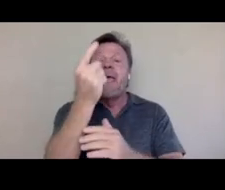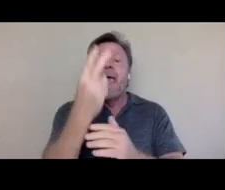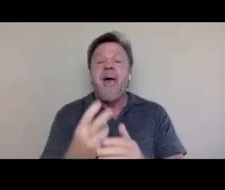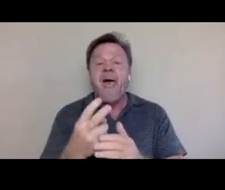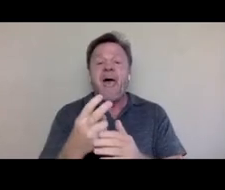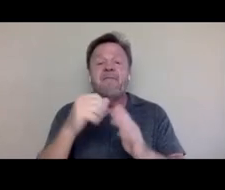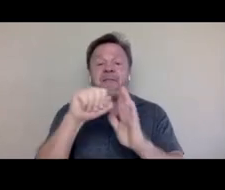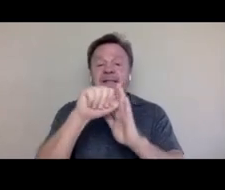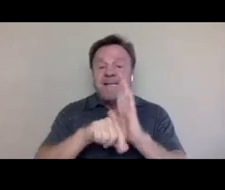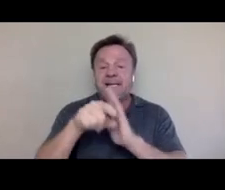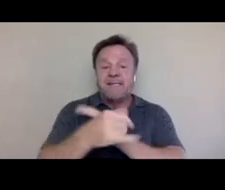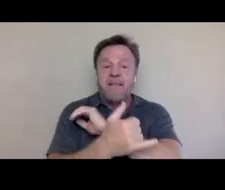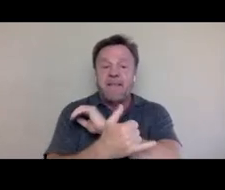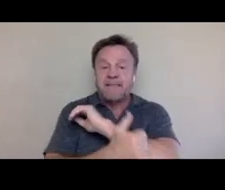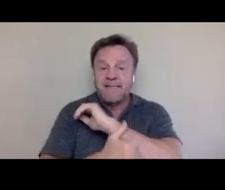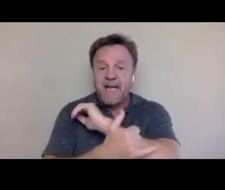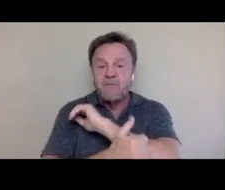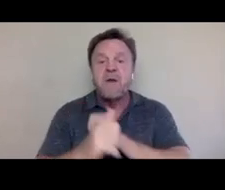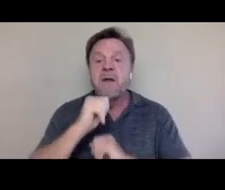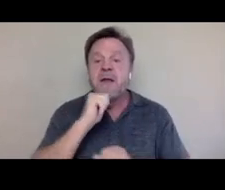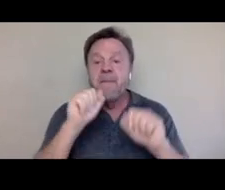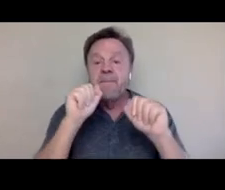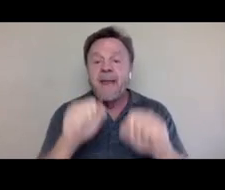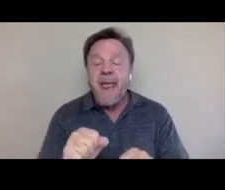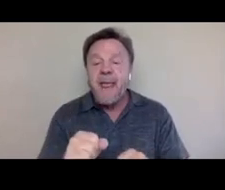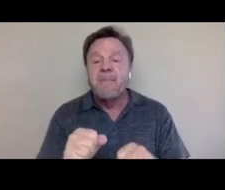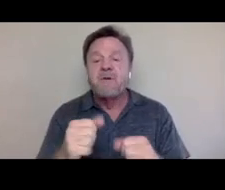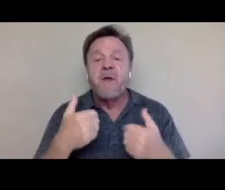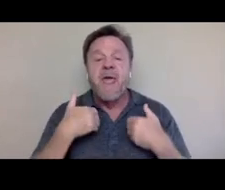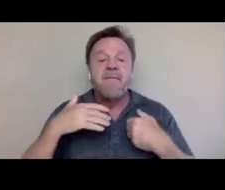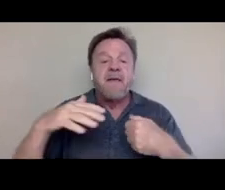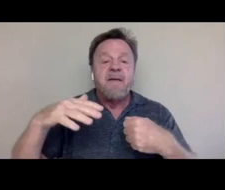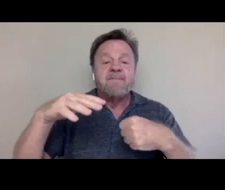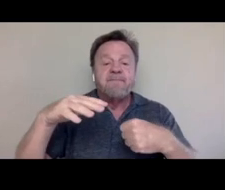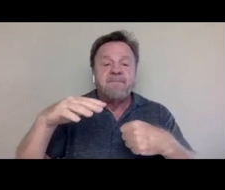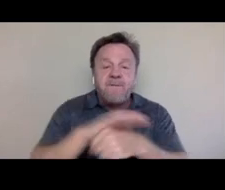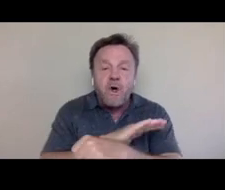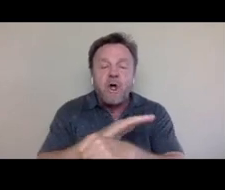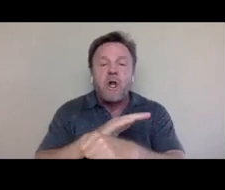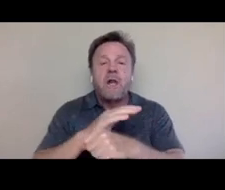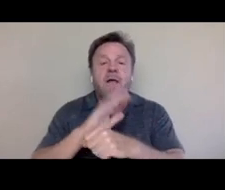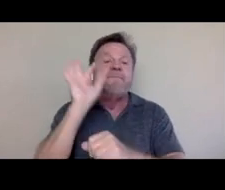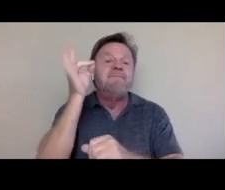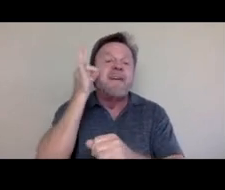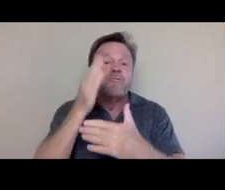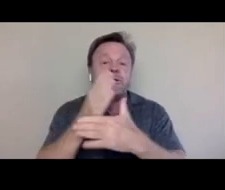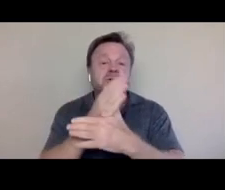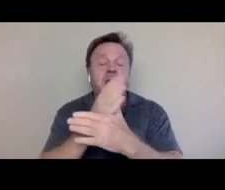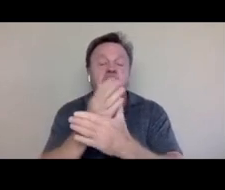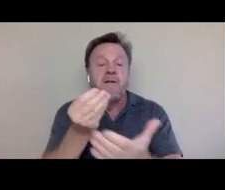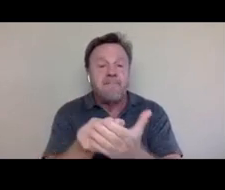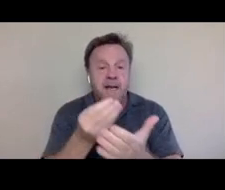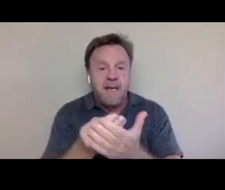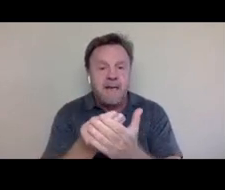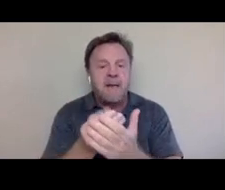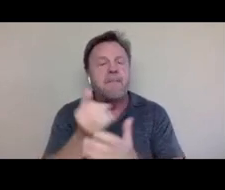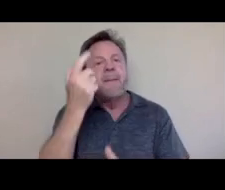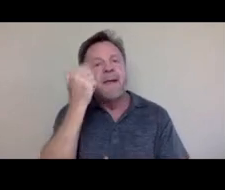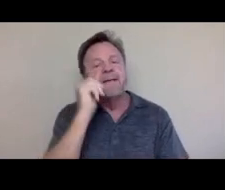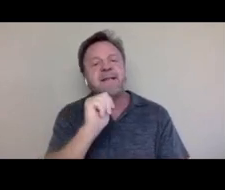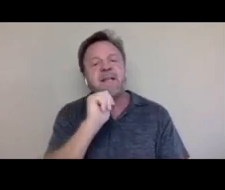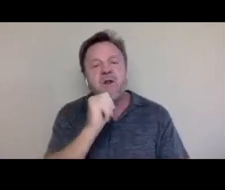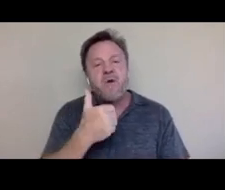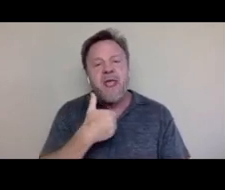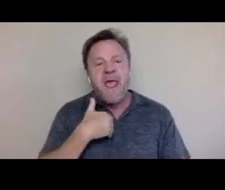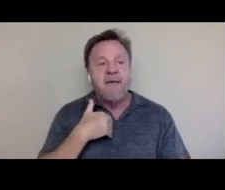this country will not be able to pull down the full federal share of dollars to because they don't have either